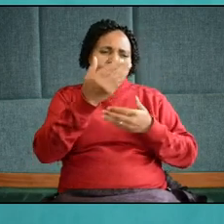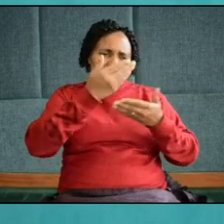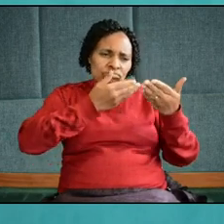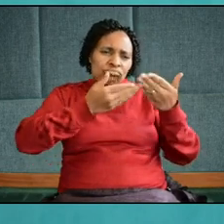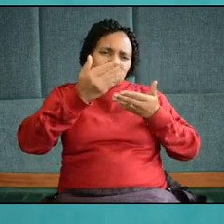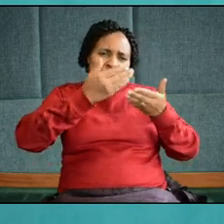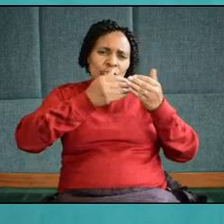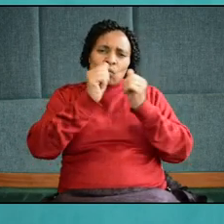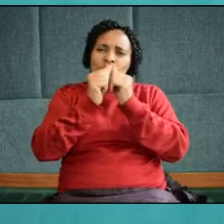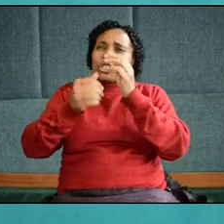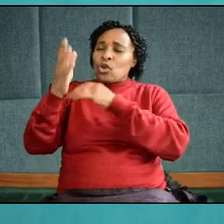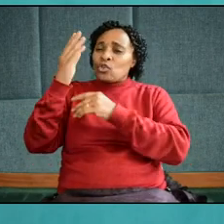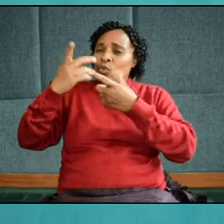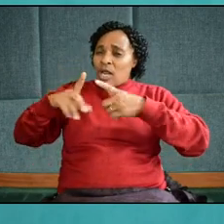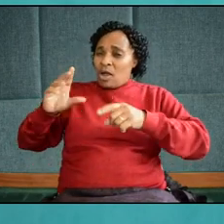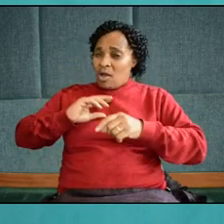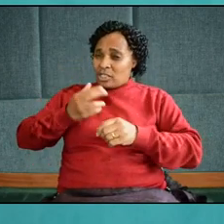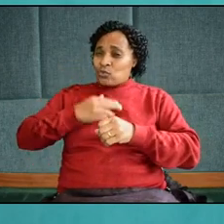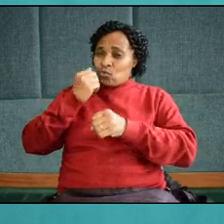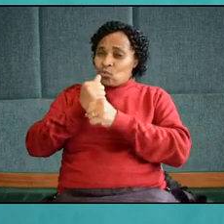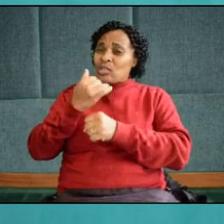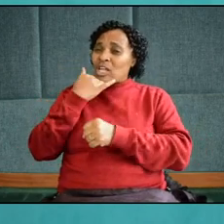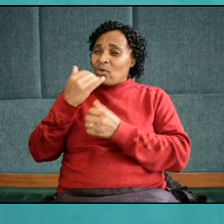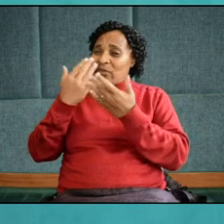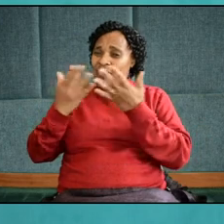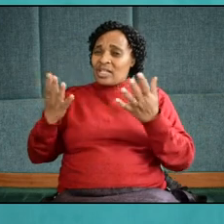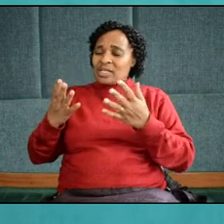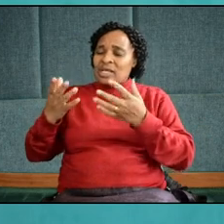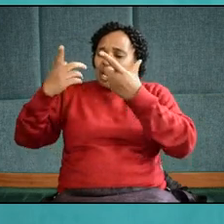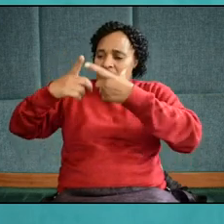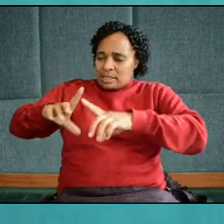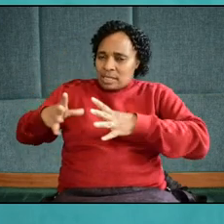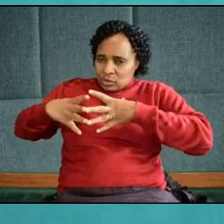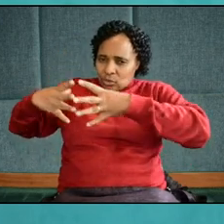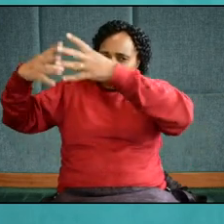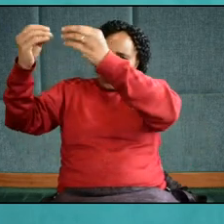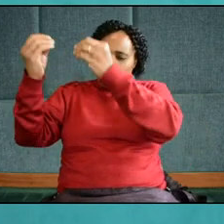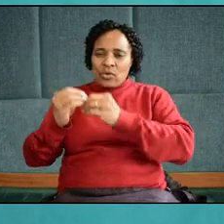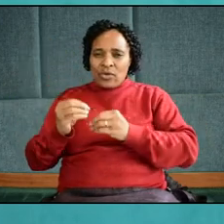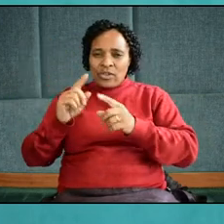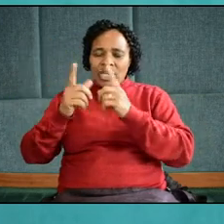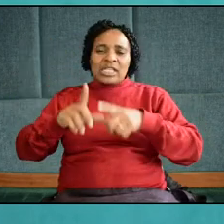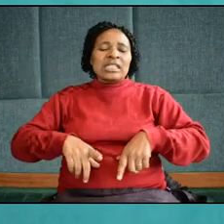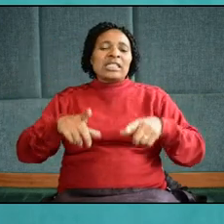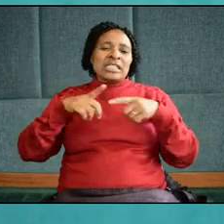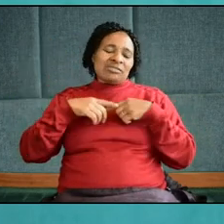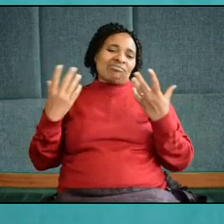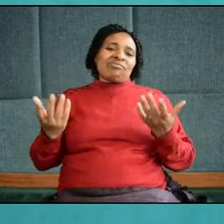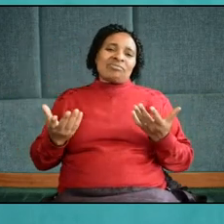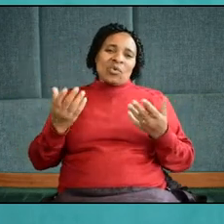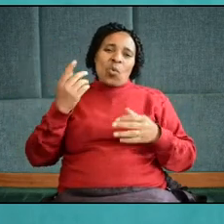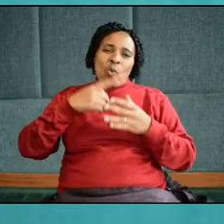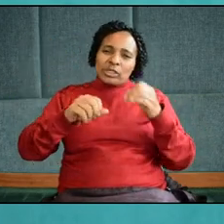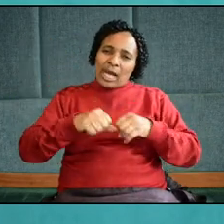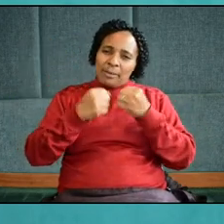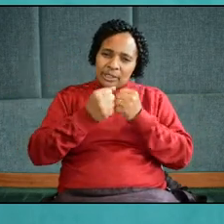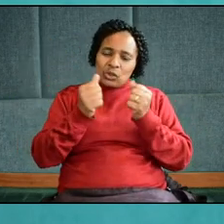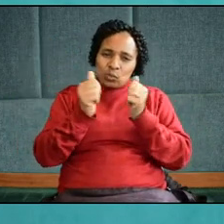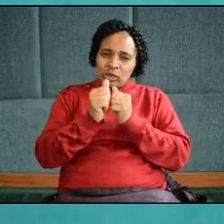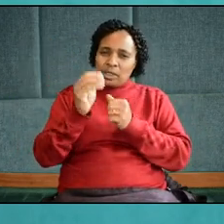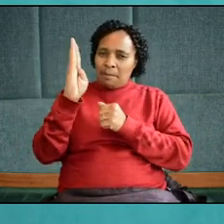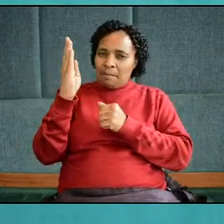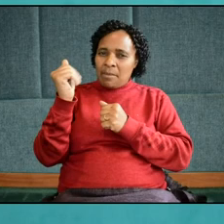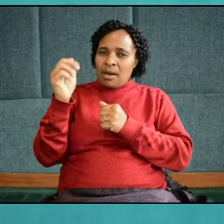God to allow us to do the wrong thing, he lets us go ahead, and we'll just reap our consequences in the end. And that's what happened with Balaam,